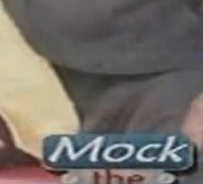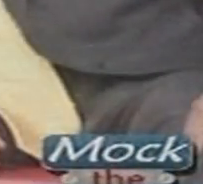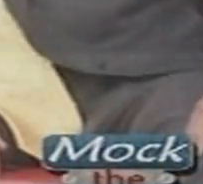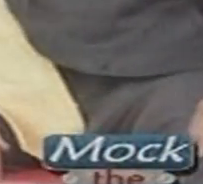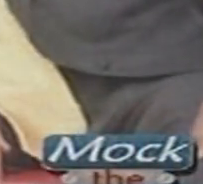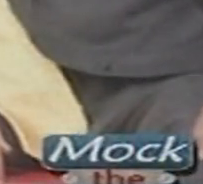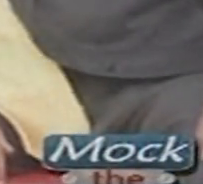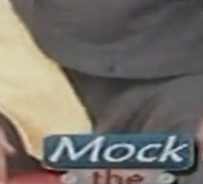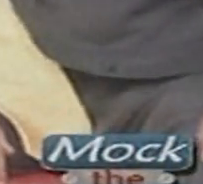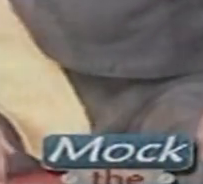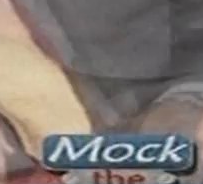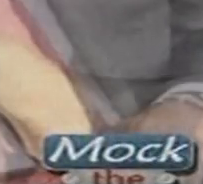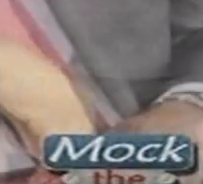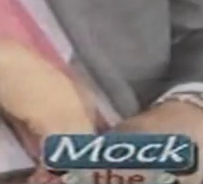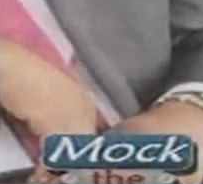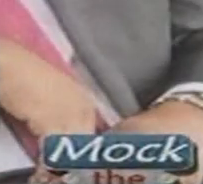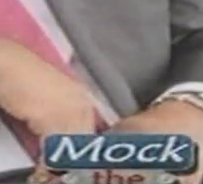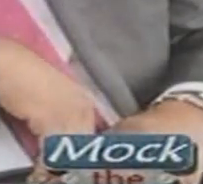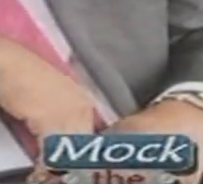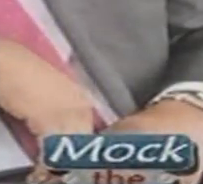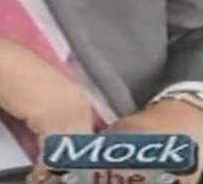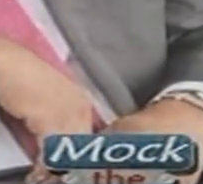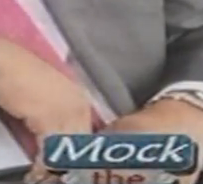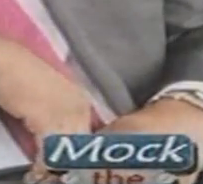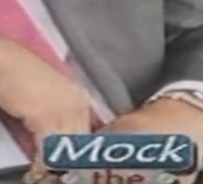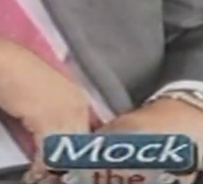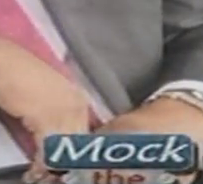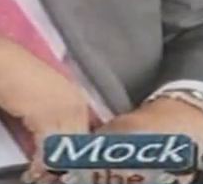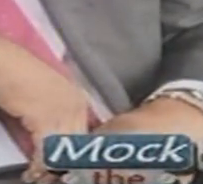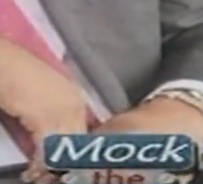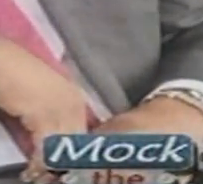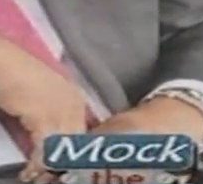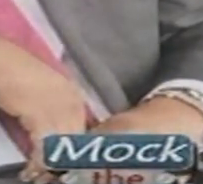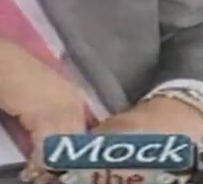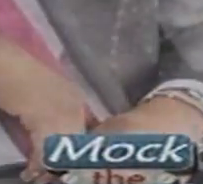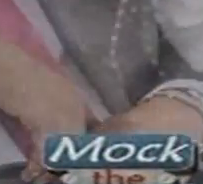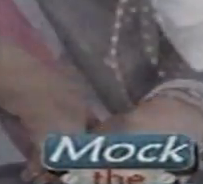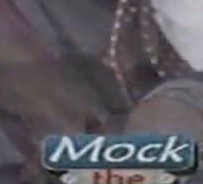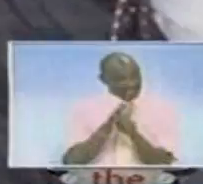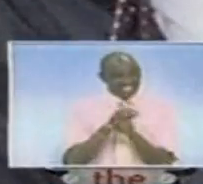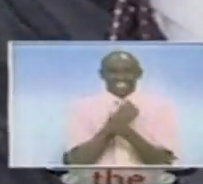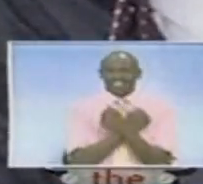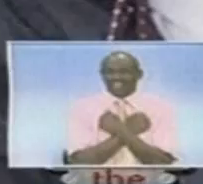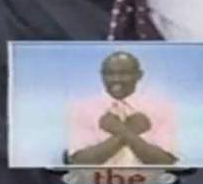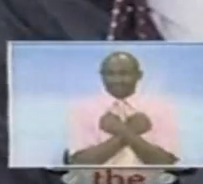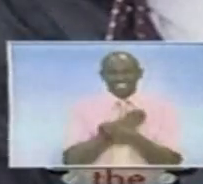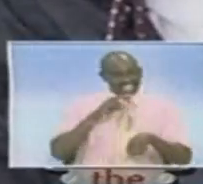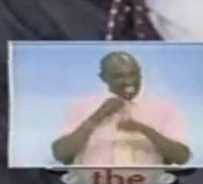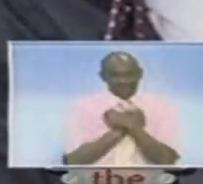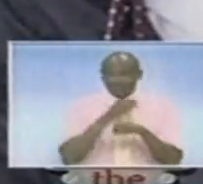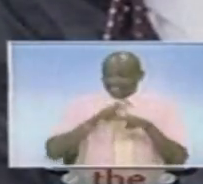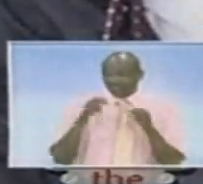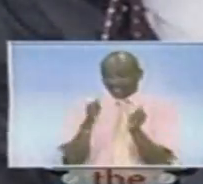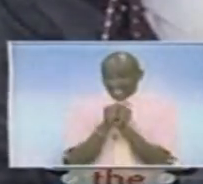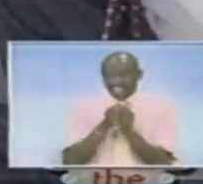love. Talk about trust. 1 year and some change on, these two who are still very much in love, love sitting together